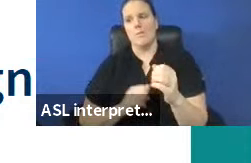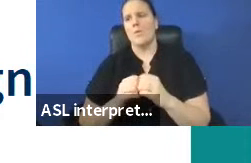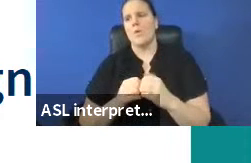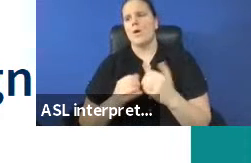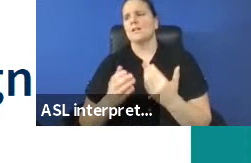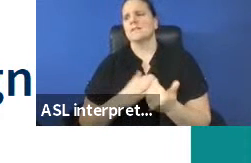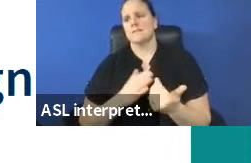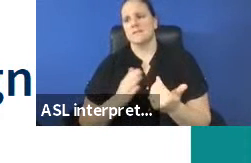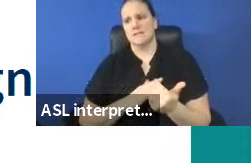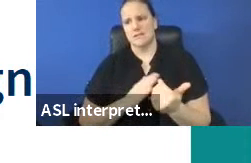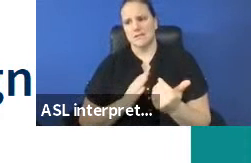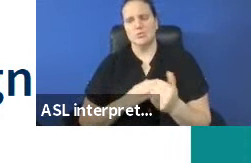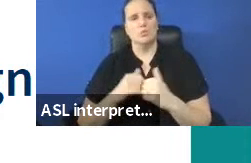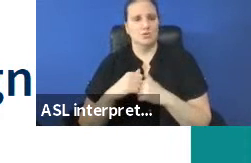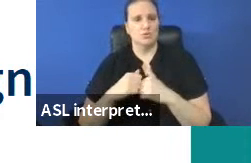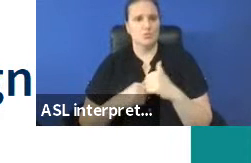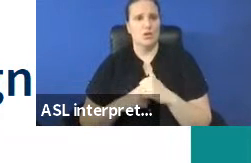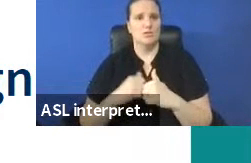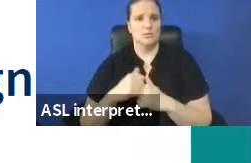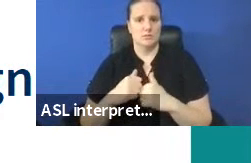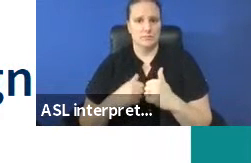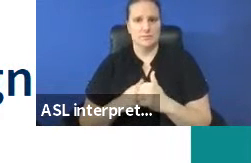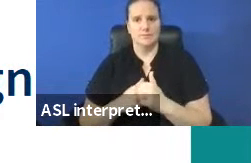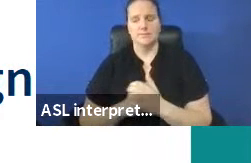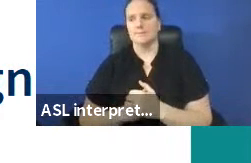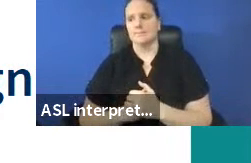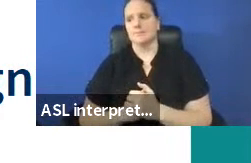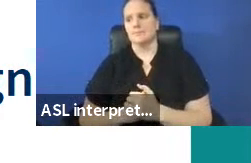to construct.